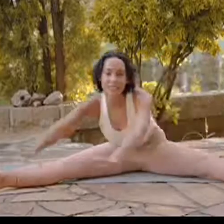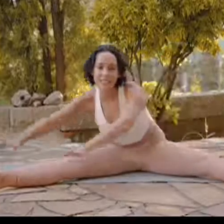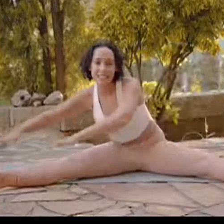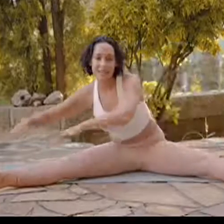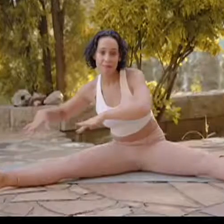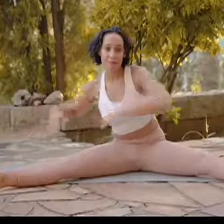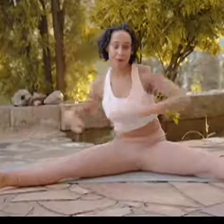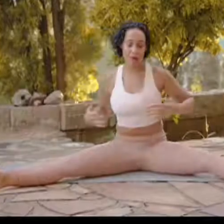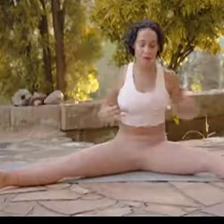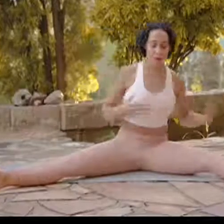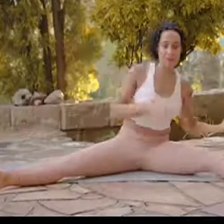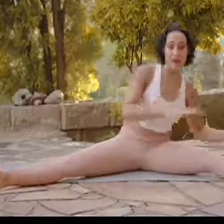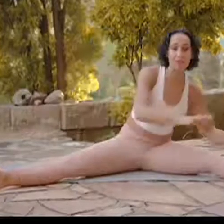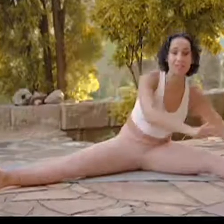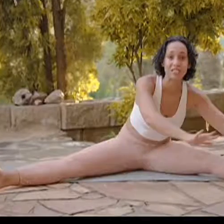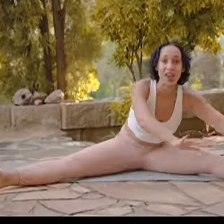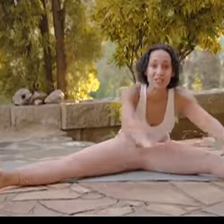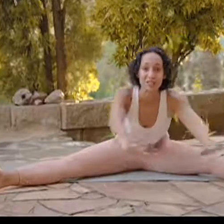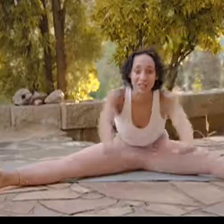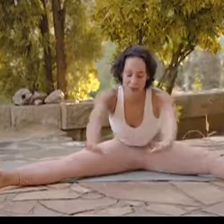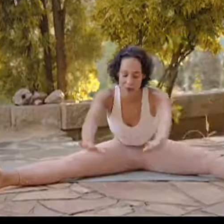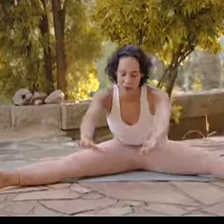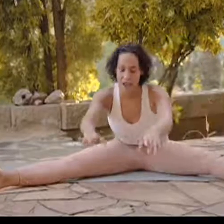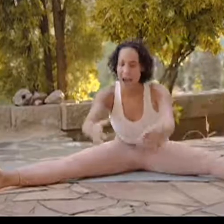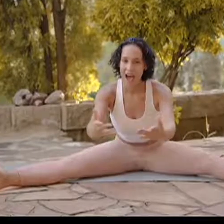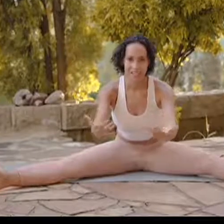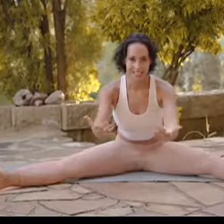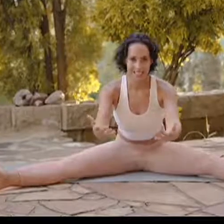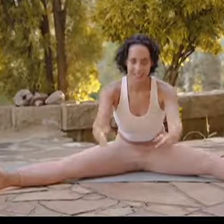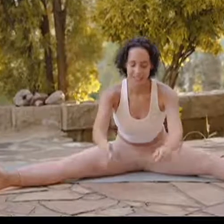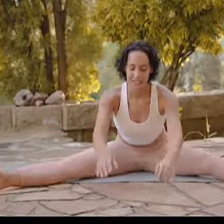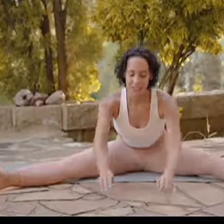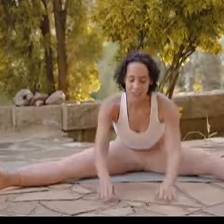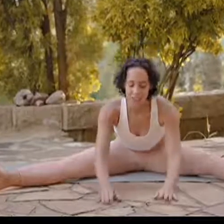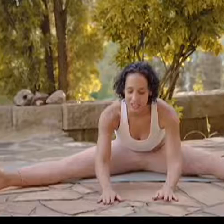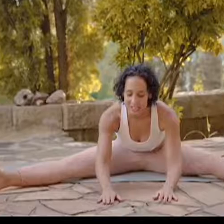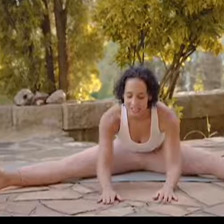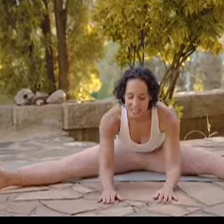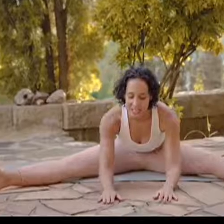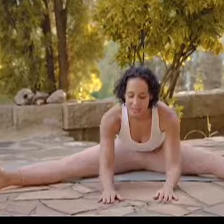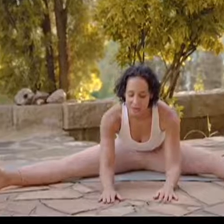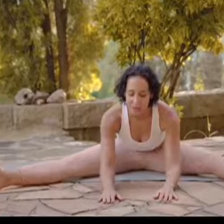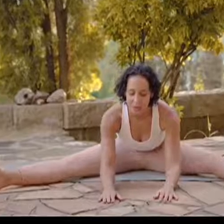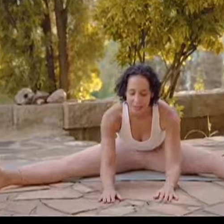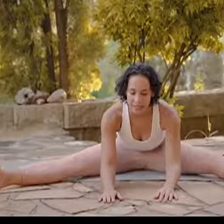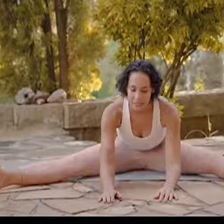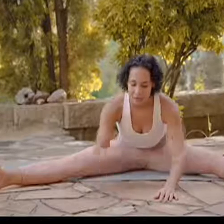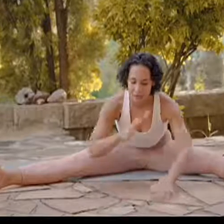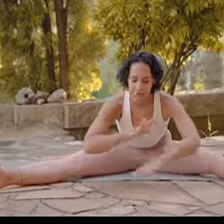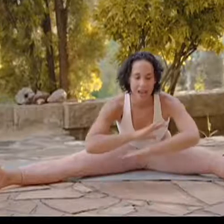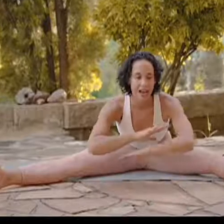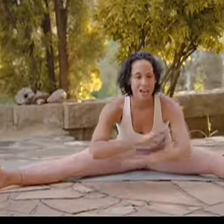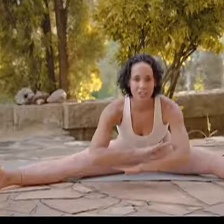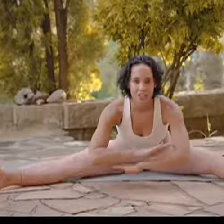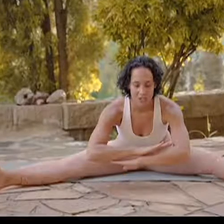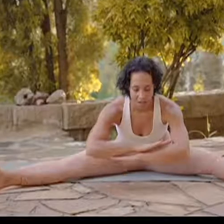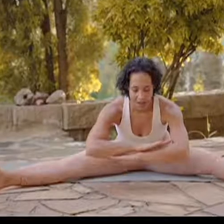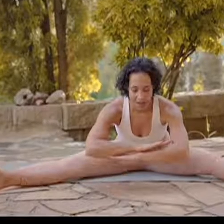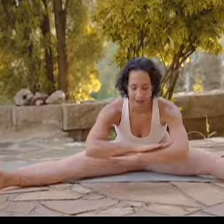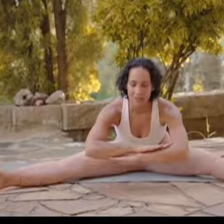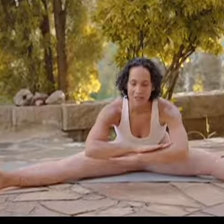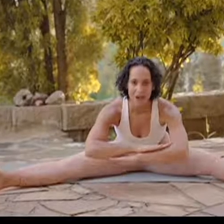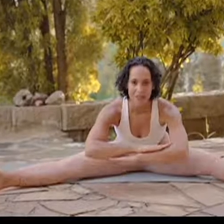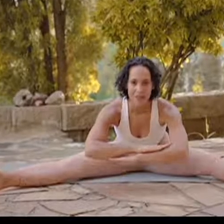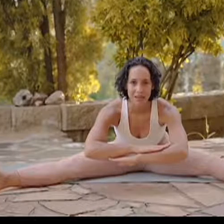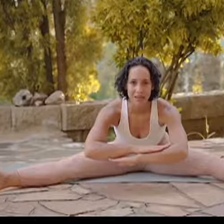Keep the knees and both bum cheeks on the floor. Alternatively, you can just lean forward. You can